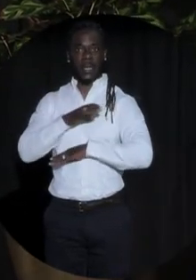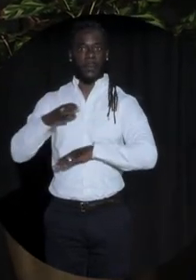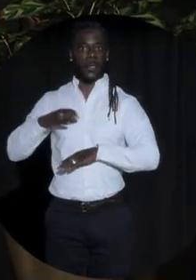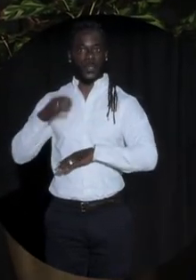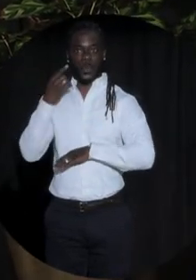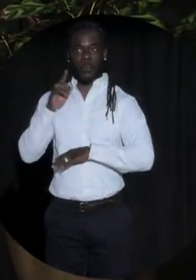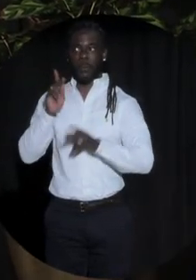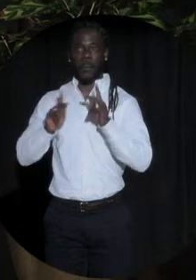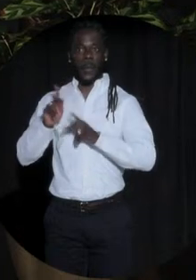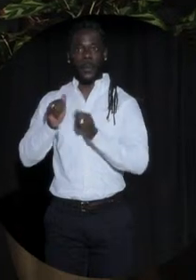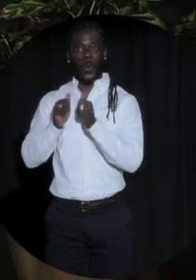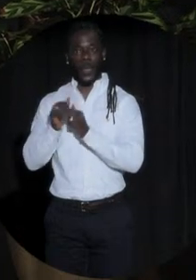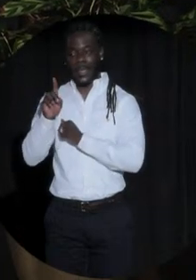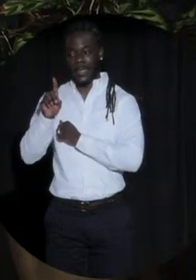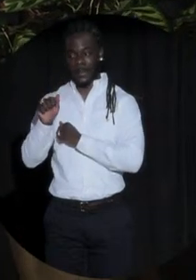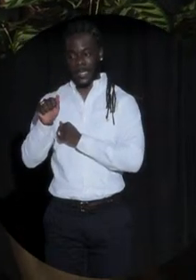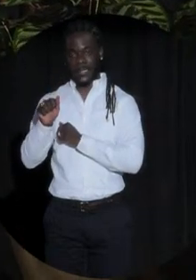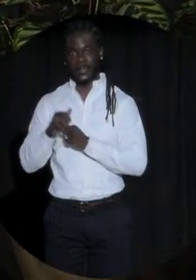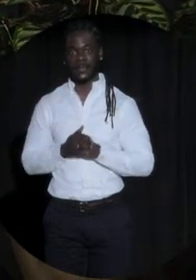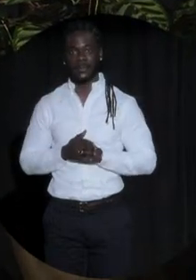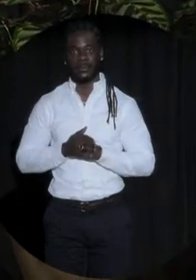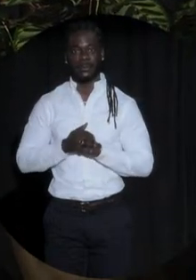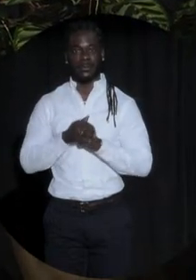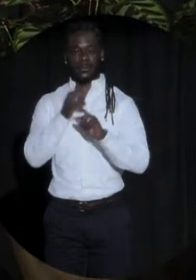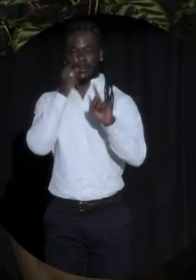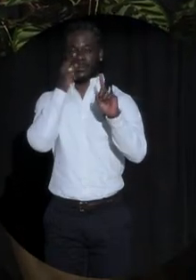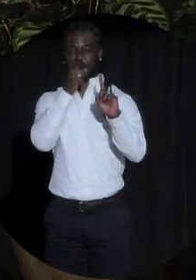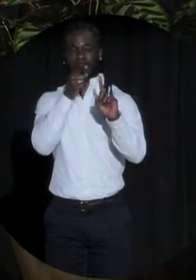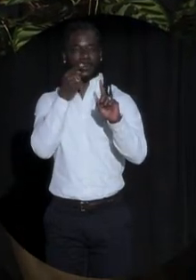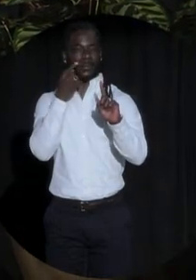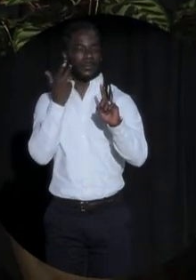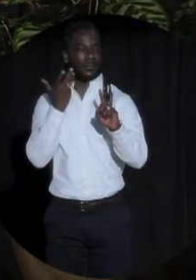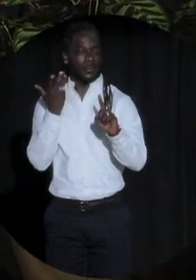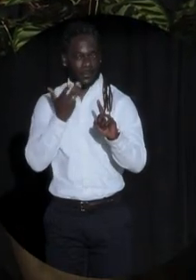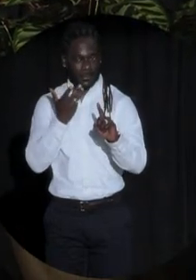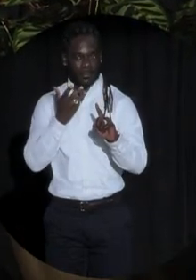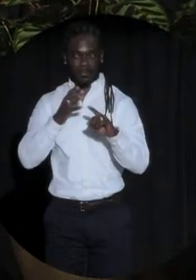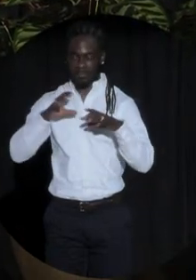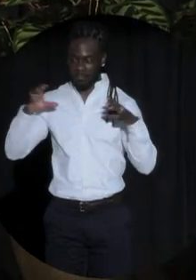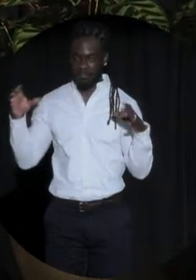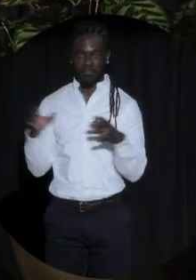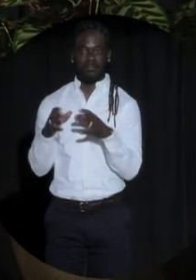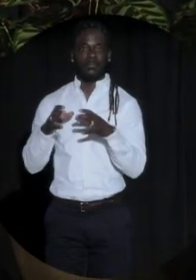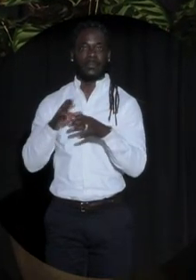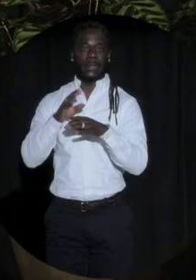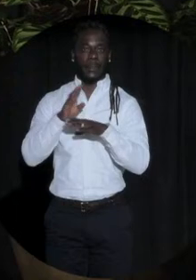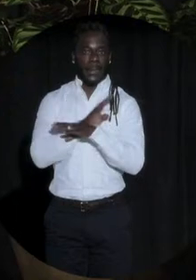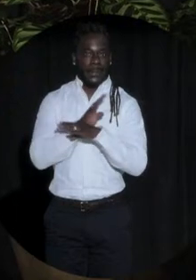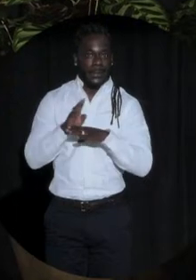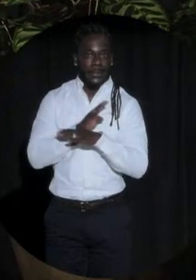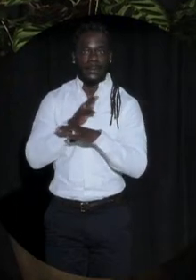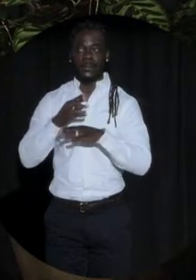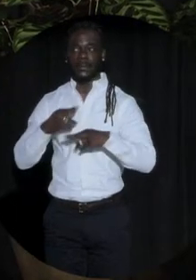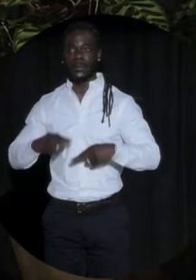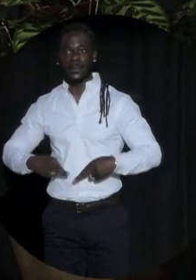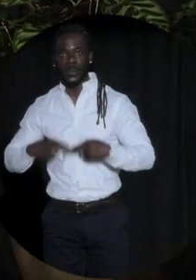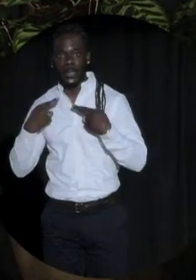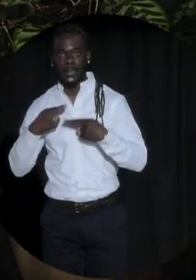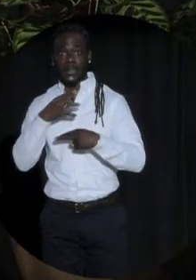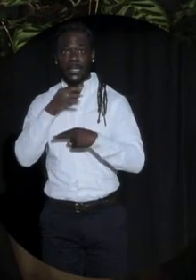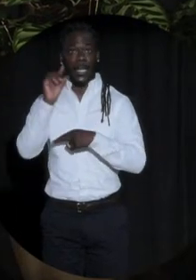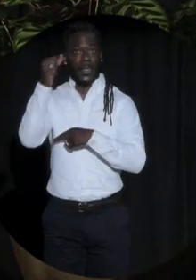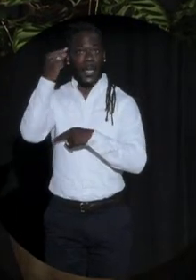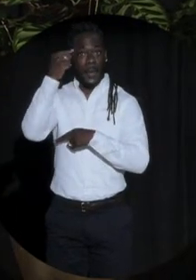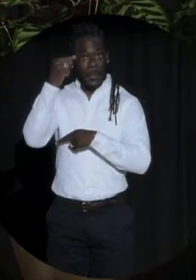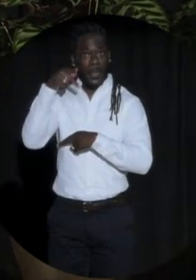Individuals with Disabilities. The mission of the commission is to bring together businesses, residents, and the government